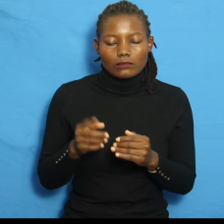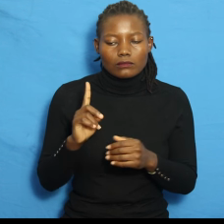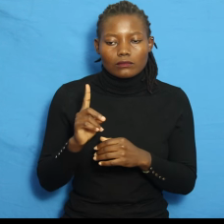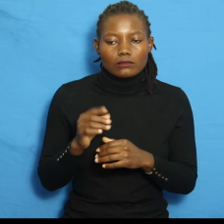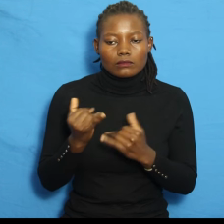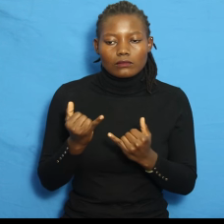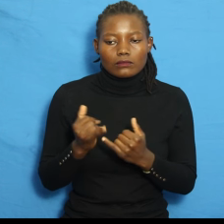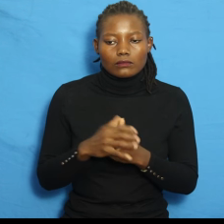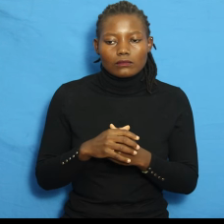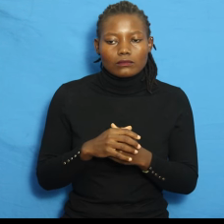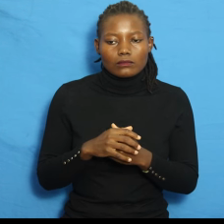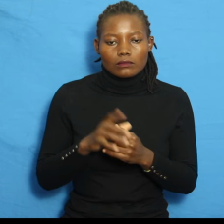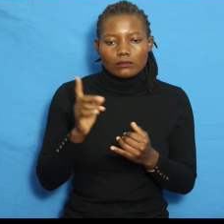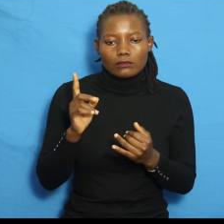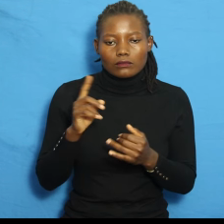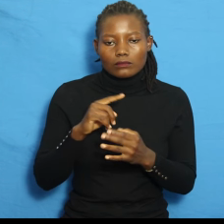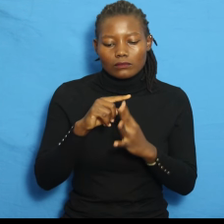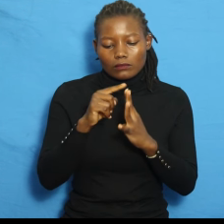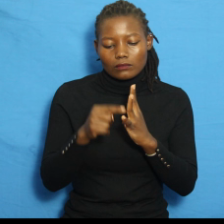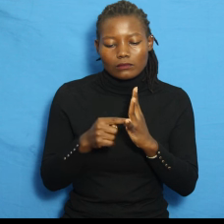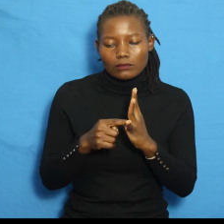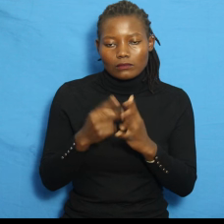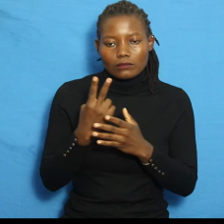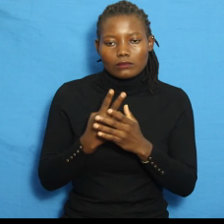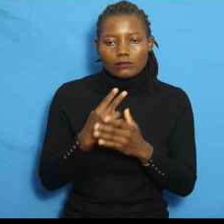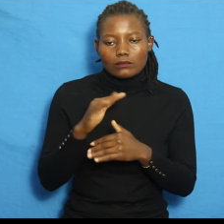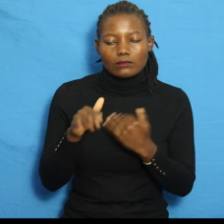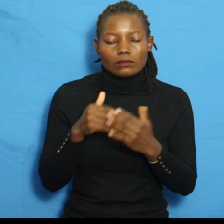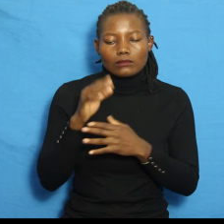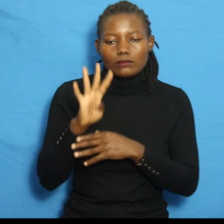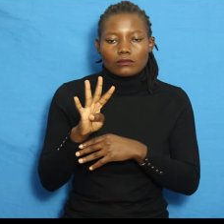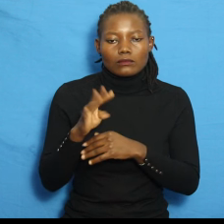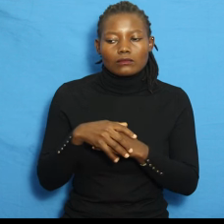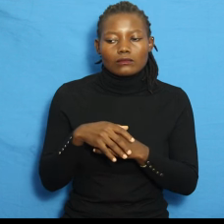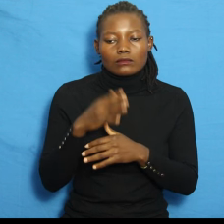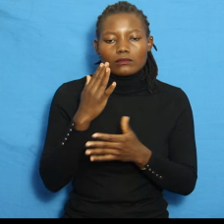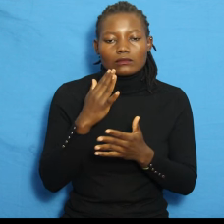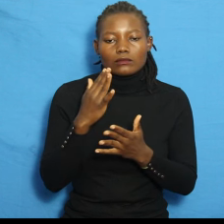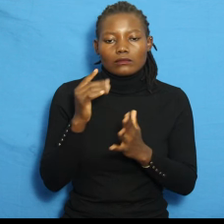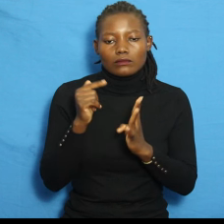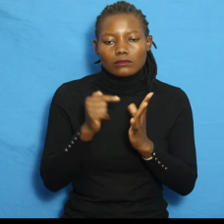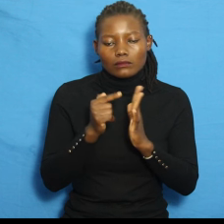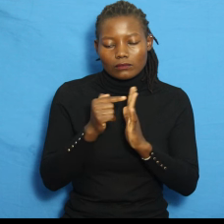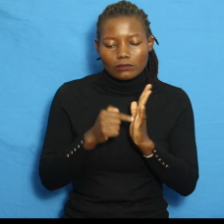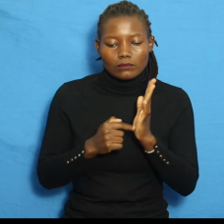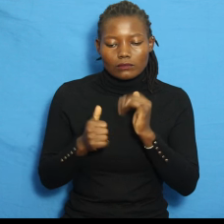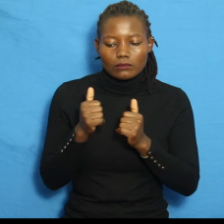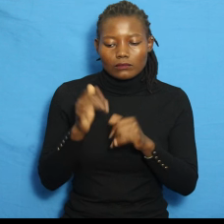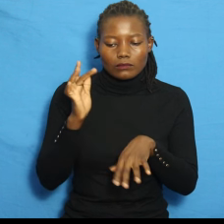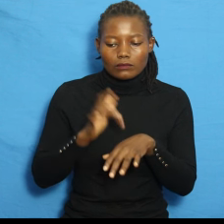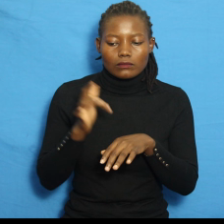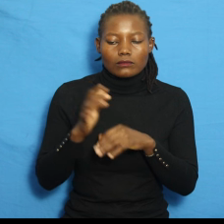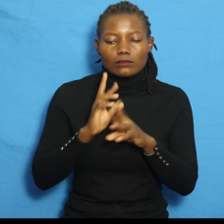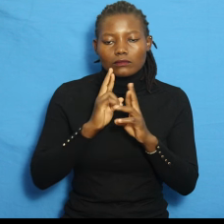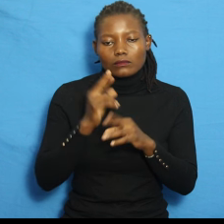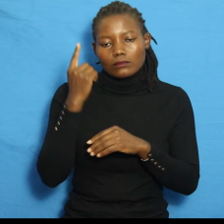So tension, compression, shears, and torques. Now, the factors that usually affect the outcome